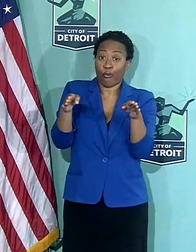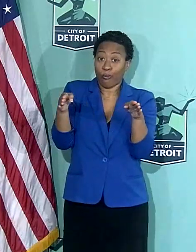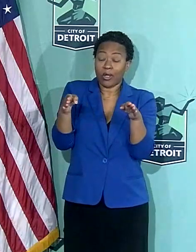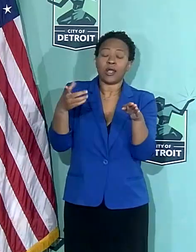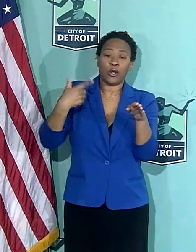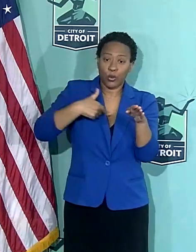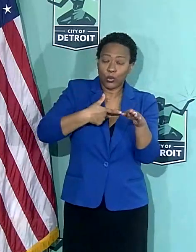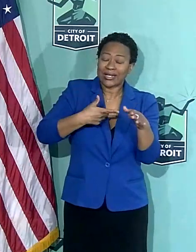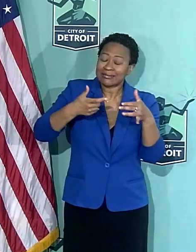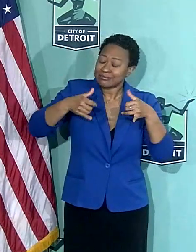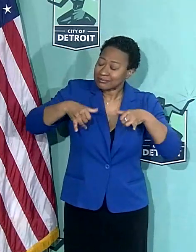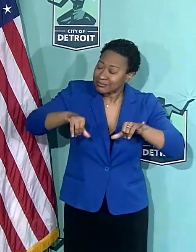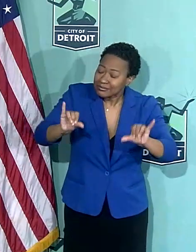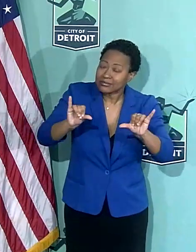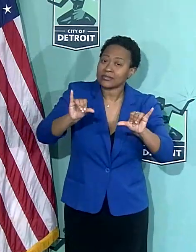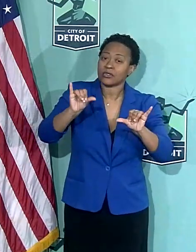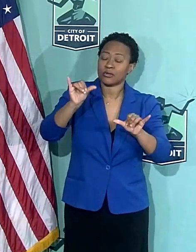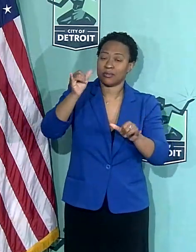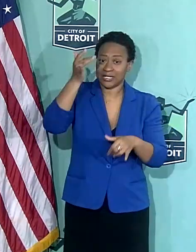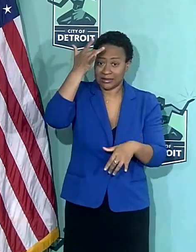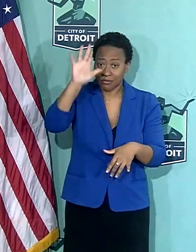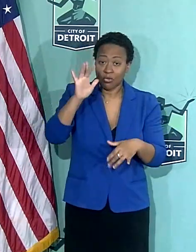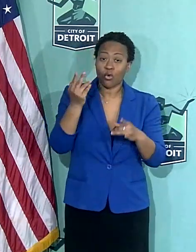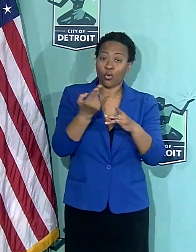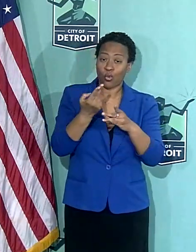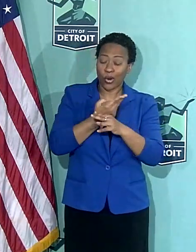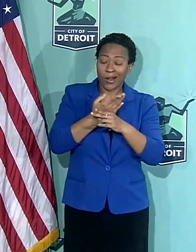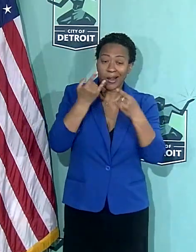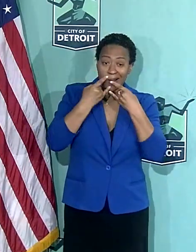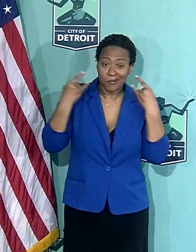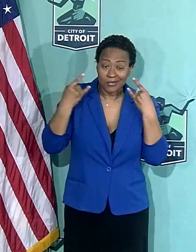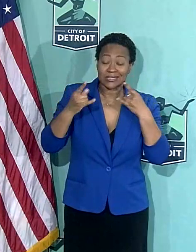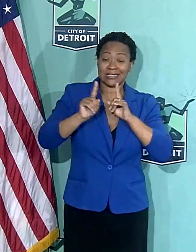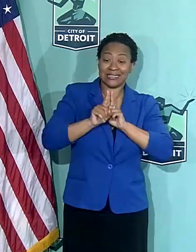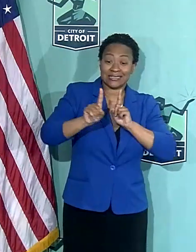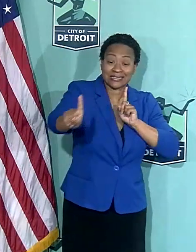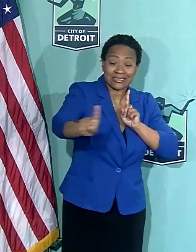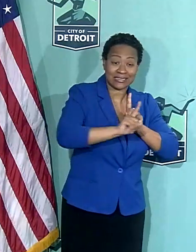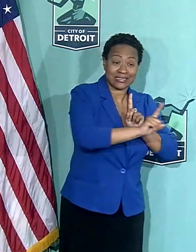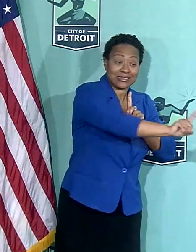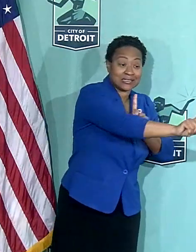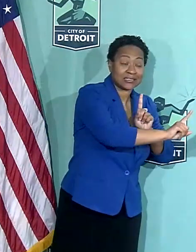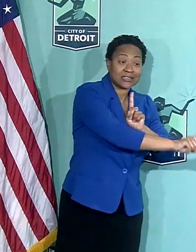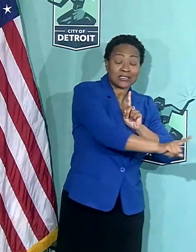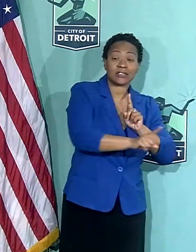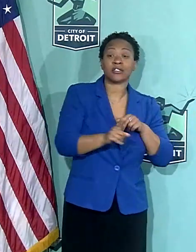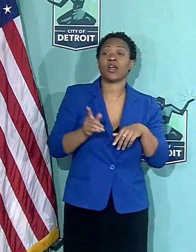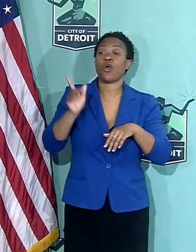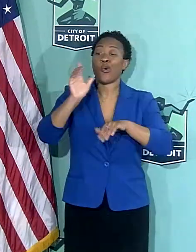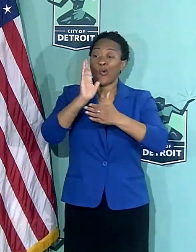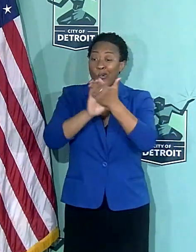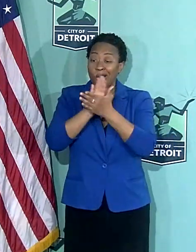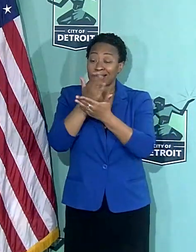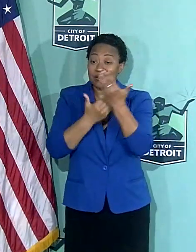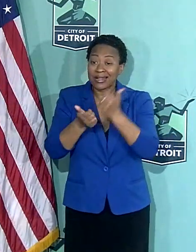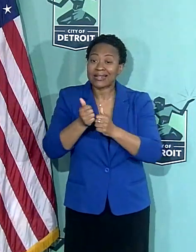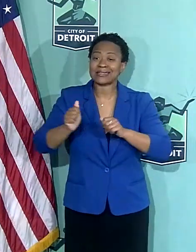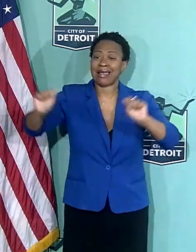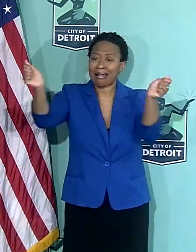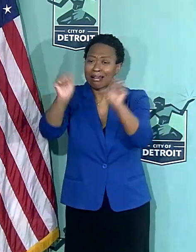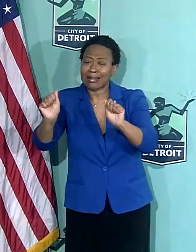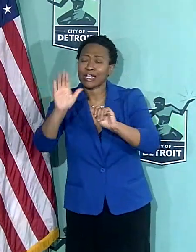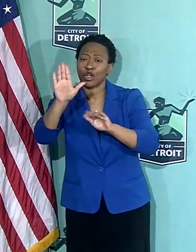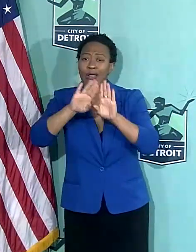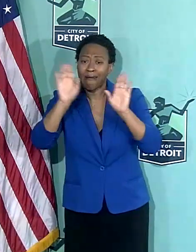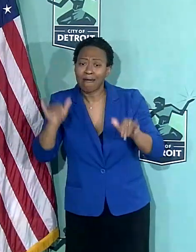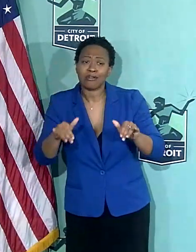by keeping our distance, wearing our masks, cleaning high-touch surfaces, and of course, washing our hands. Although some of the